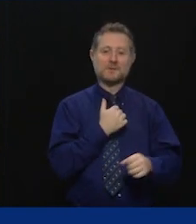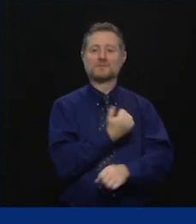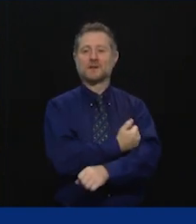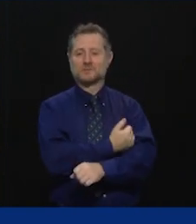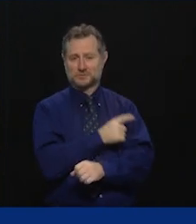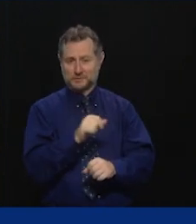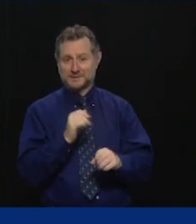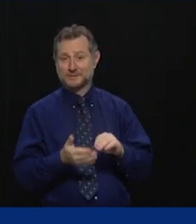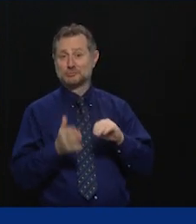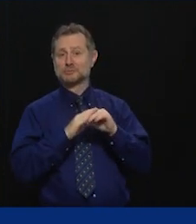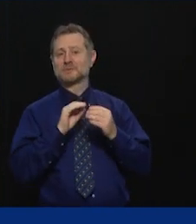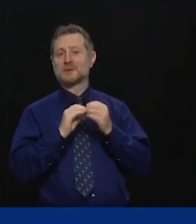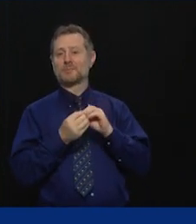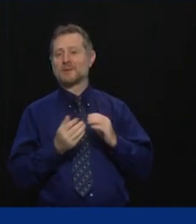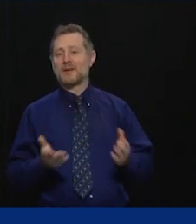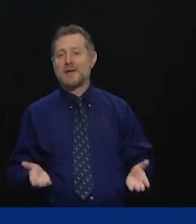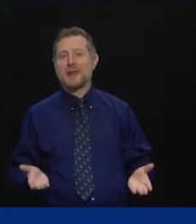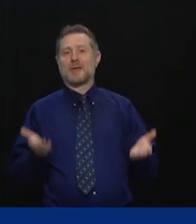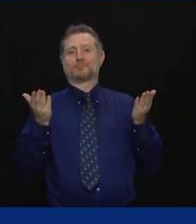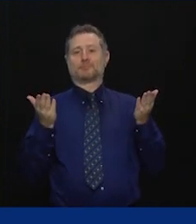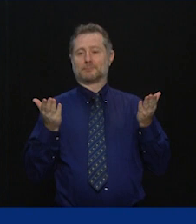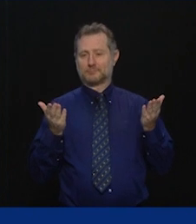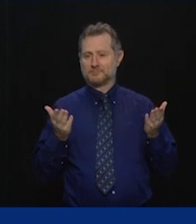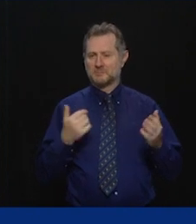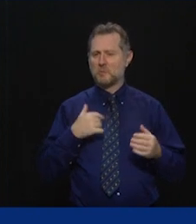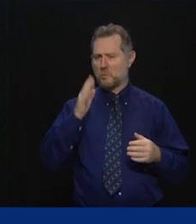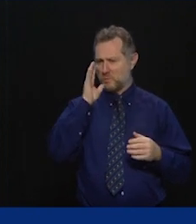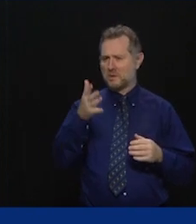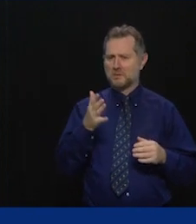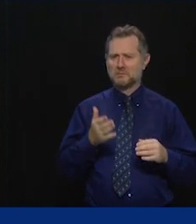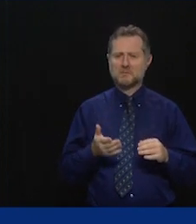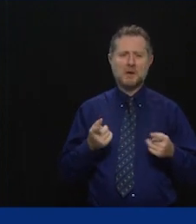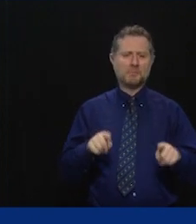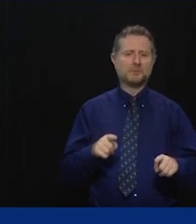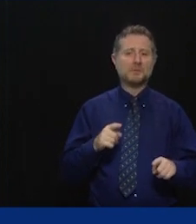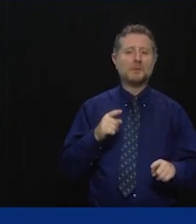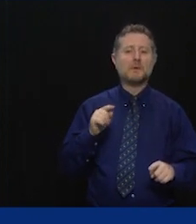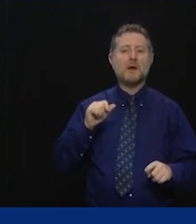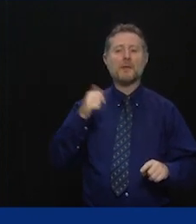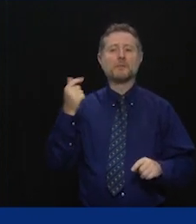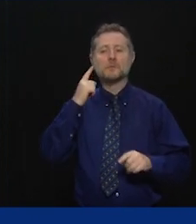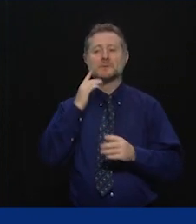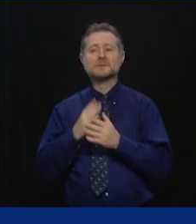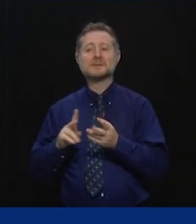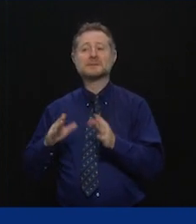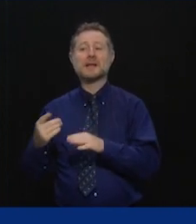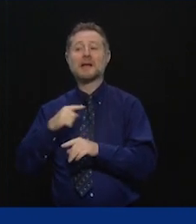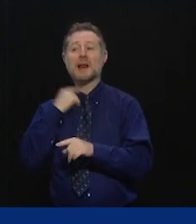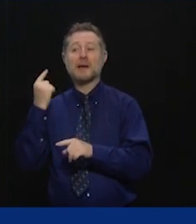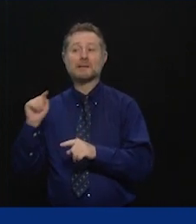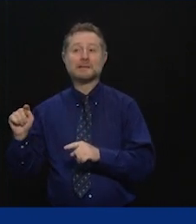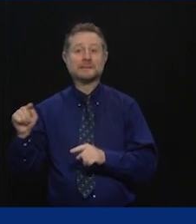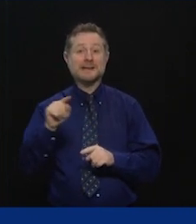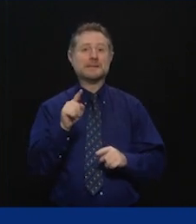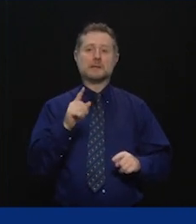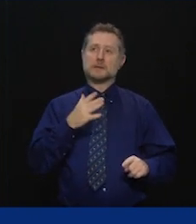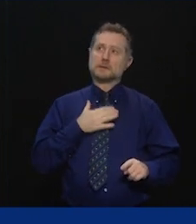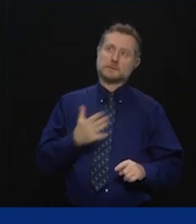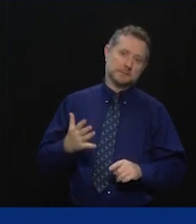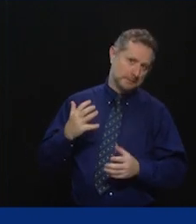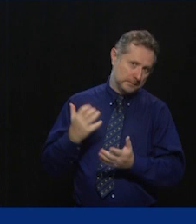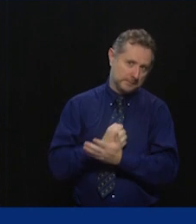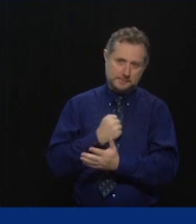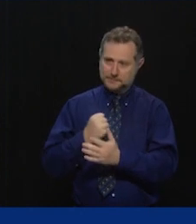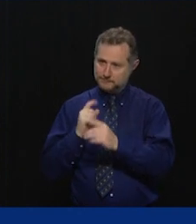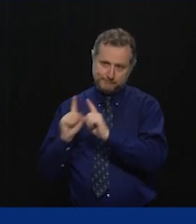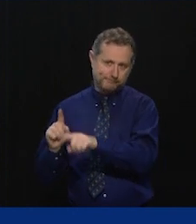get the numbers even higher. And I feel that that's going to happen. We've seen that happen elsewhere when deadlines loom. So we'll be very interested to see what the numbers are on the